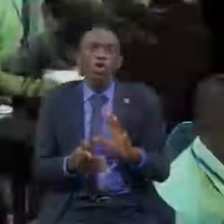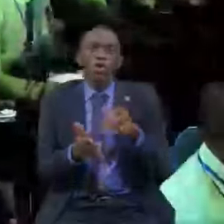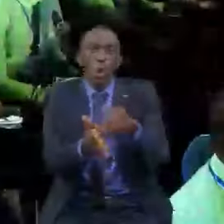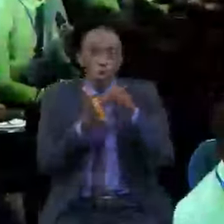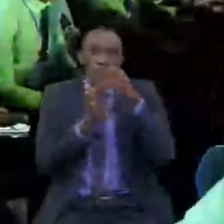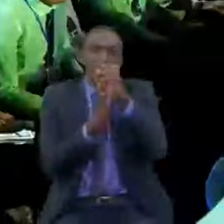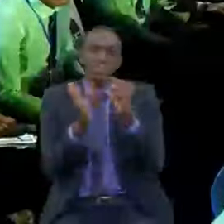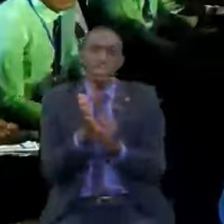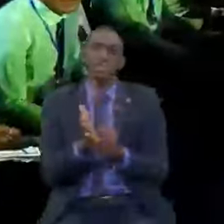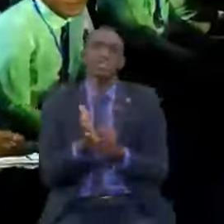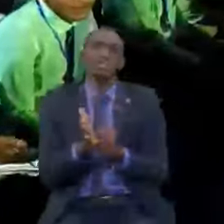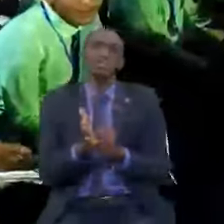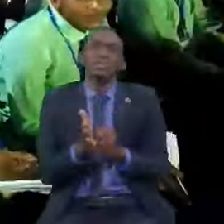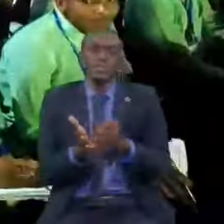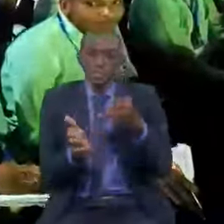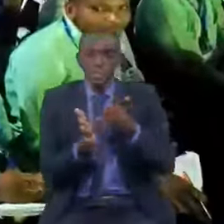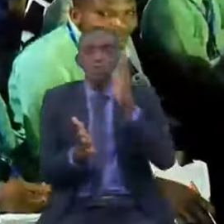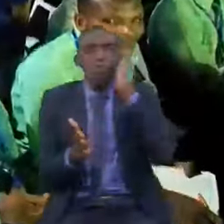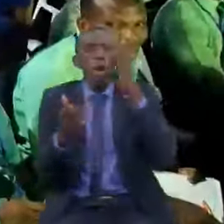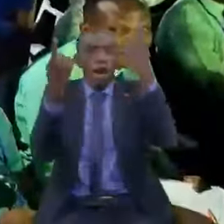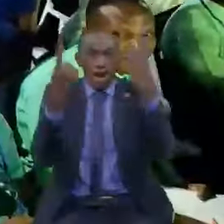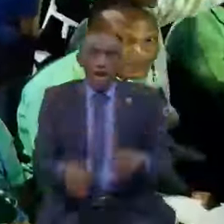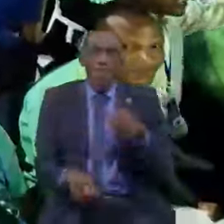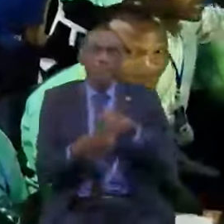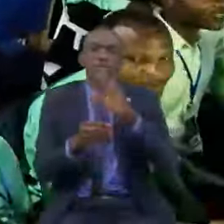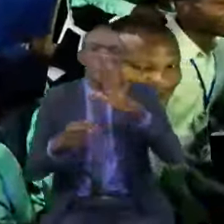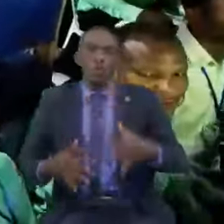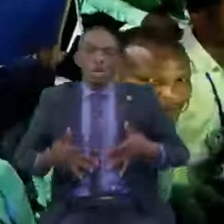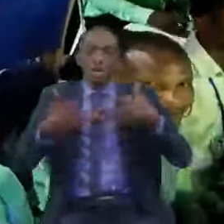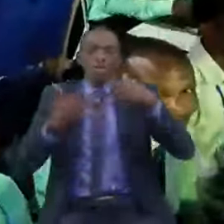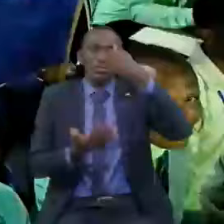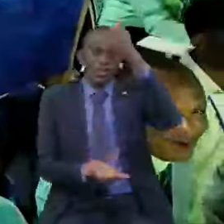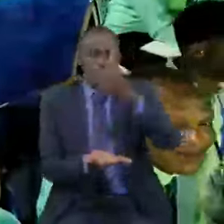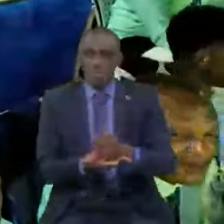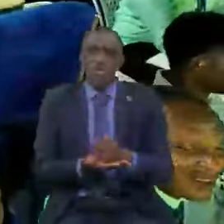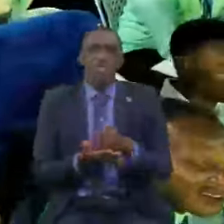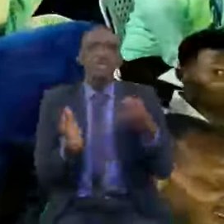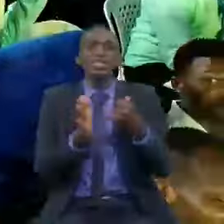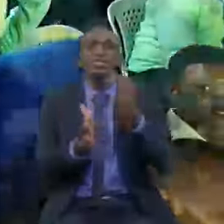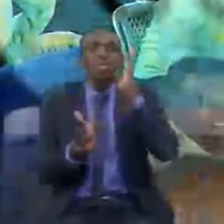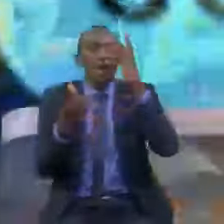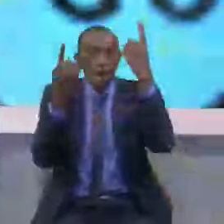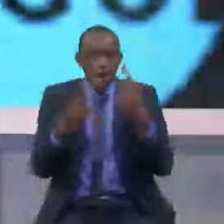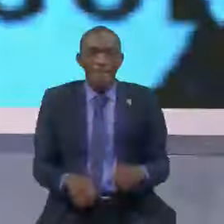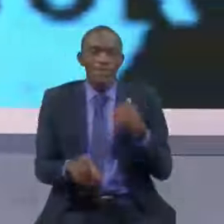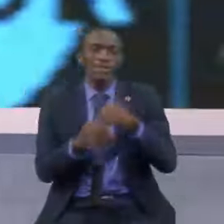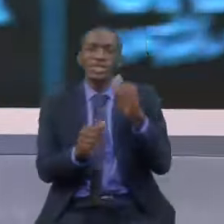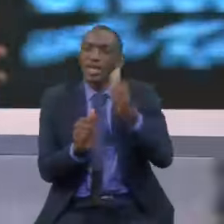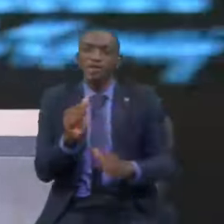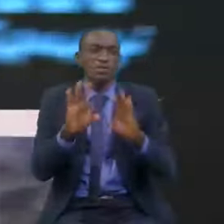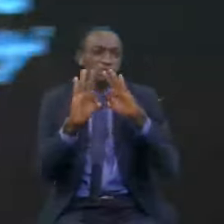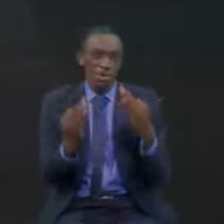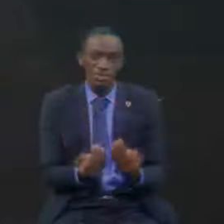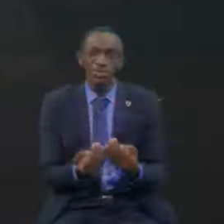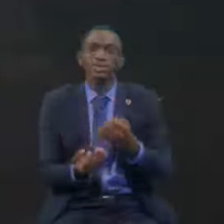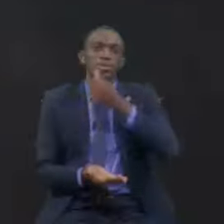It will happen in your life. It will happen in every family. Because